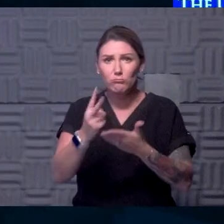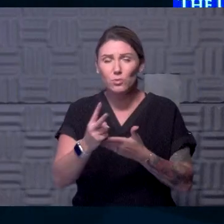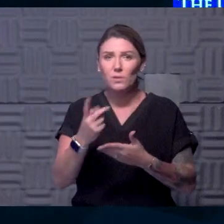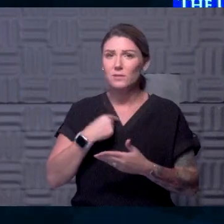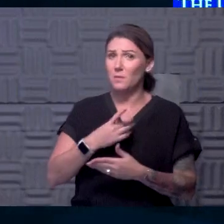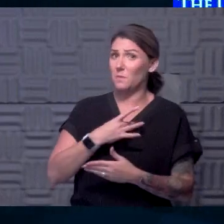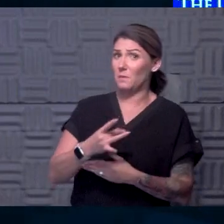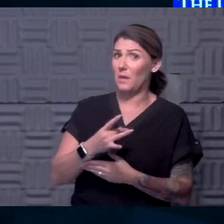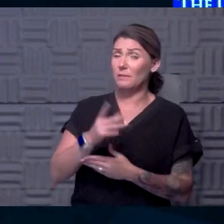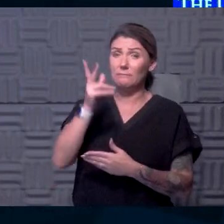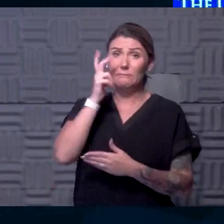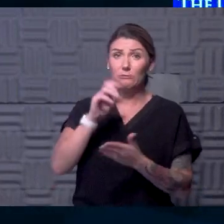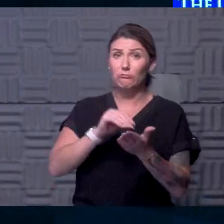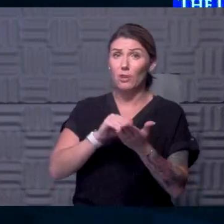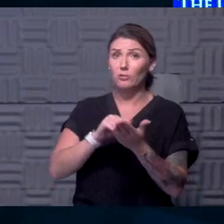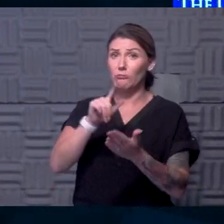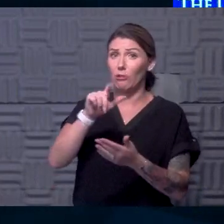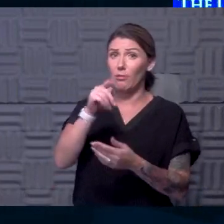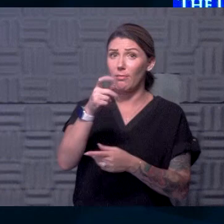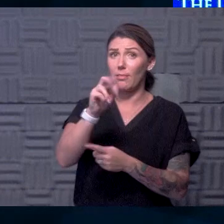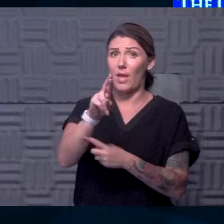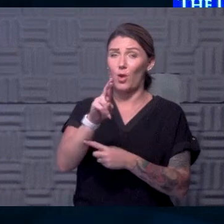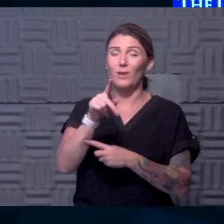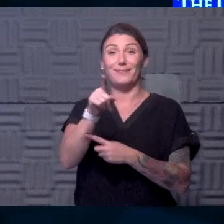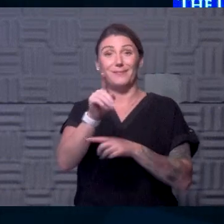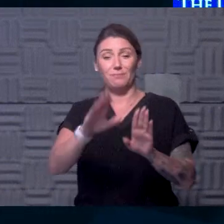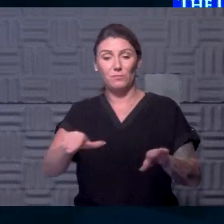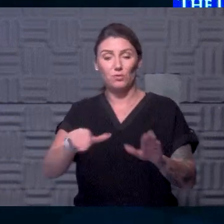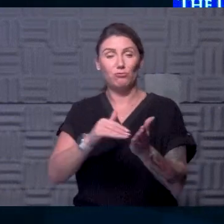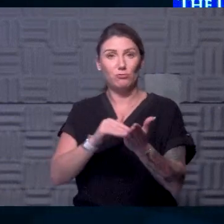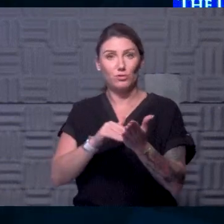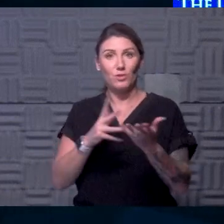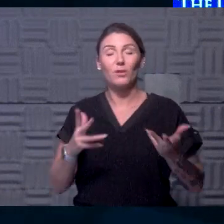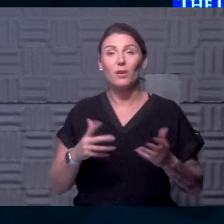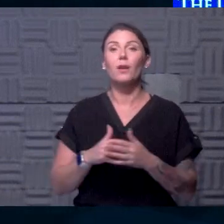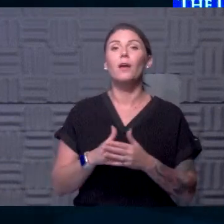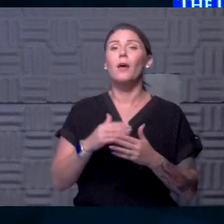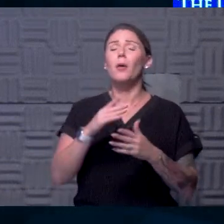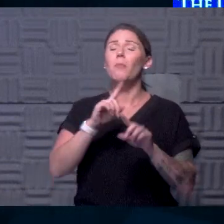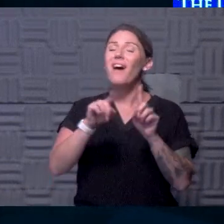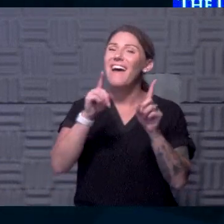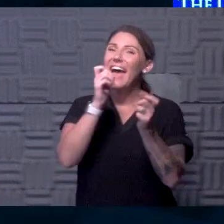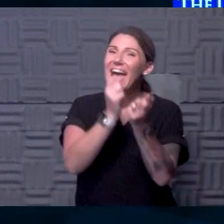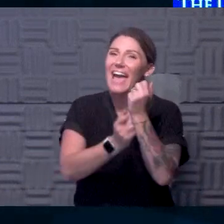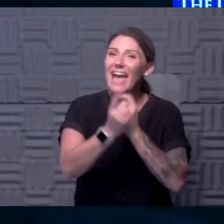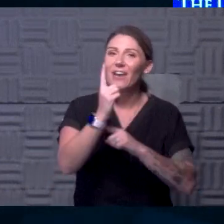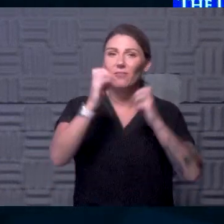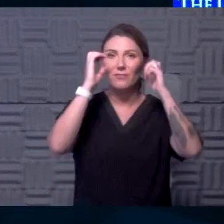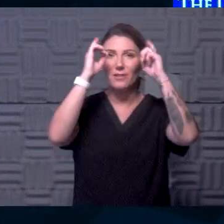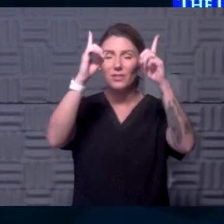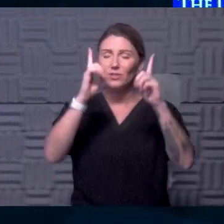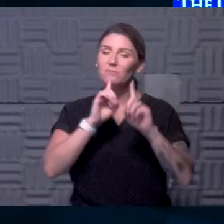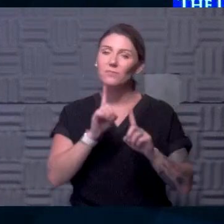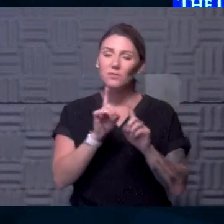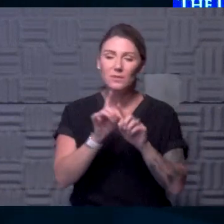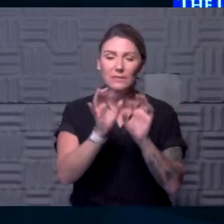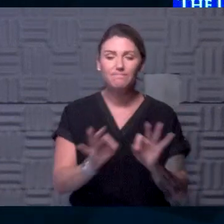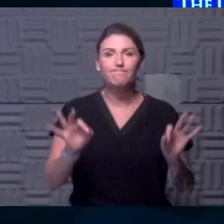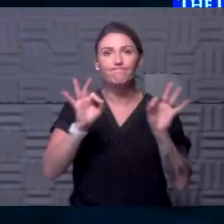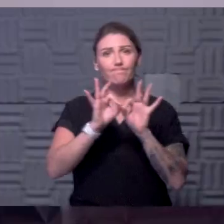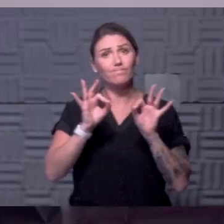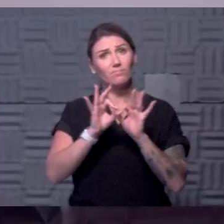as a pediatrician. Yet, you know, we need everybody educated on this. This is significant stuff. I mean,